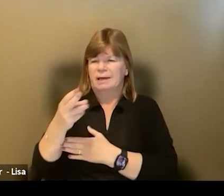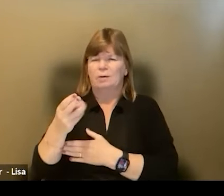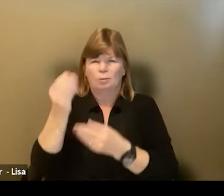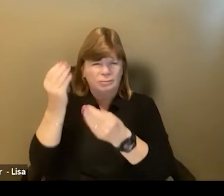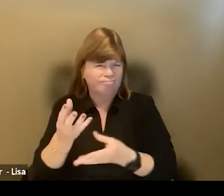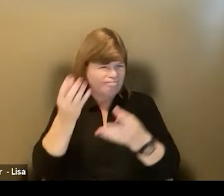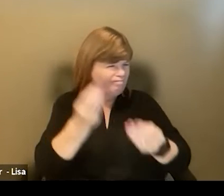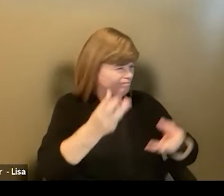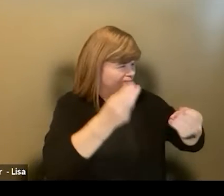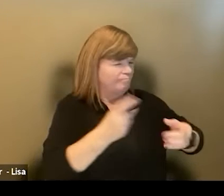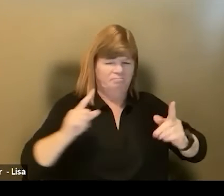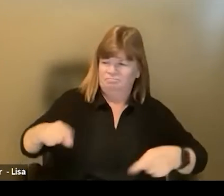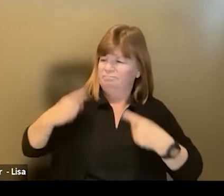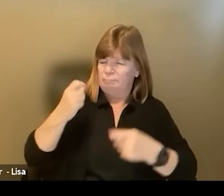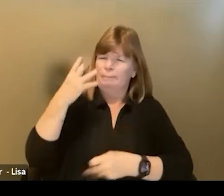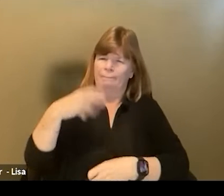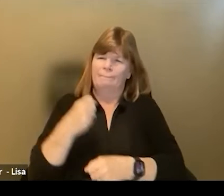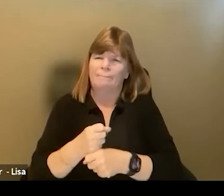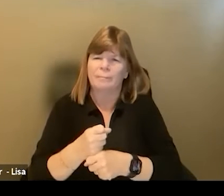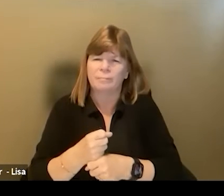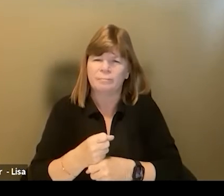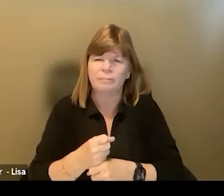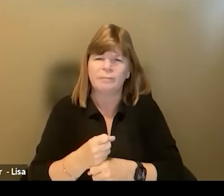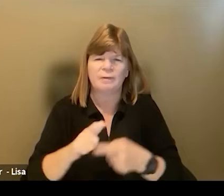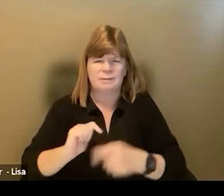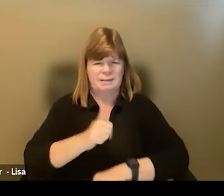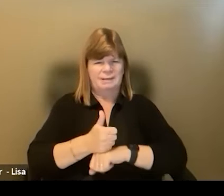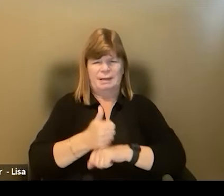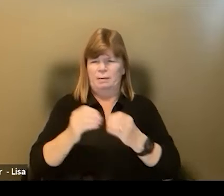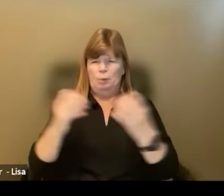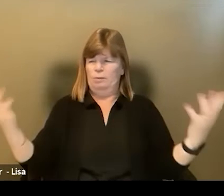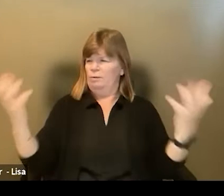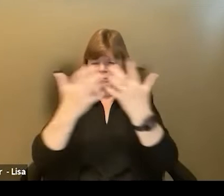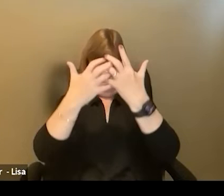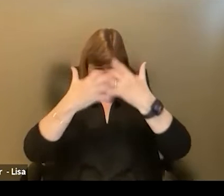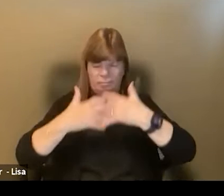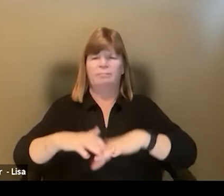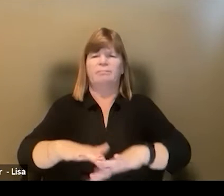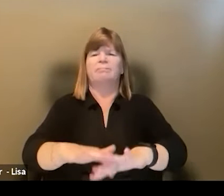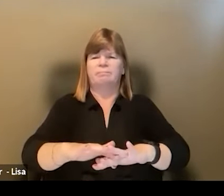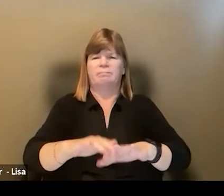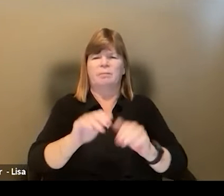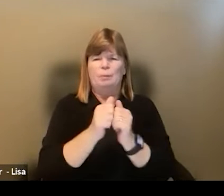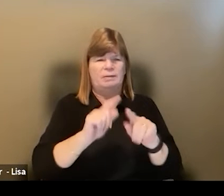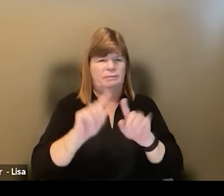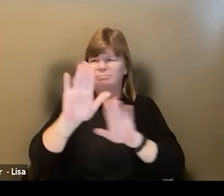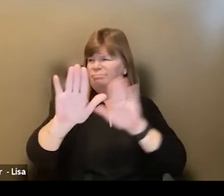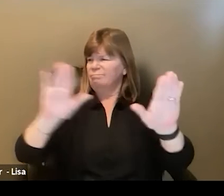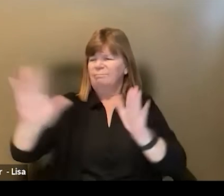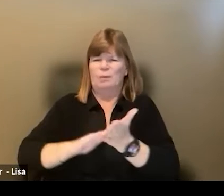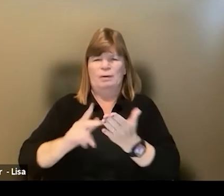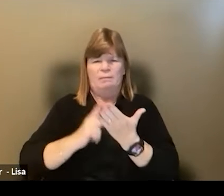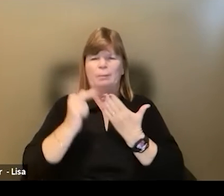feedback over the past several years about creating some alignment and consistency across waiver